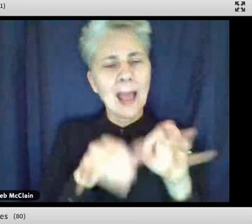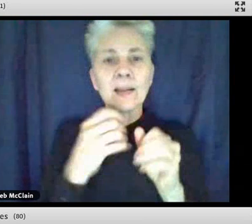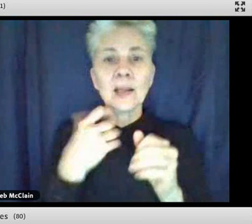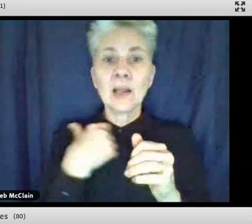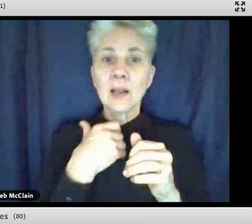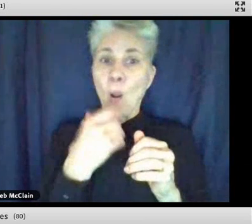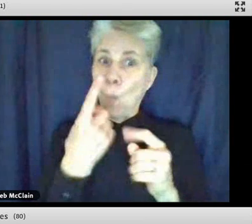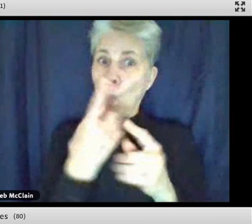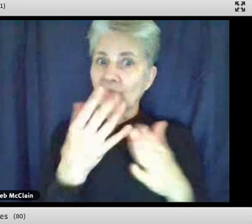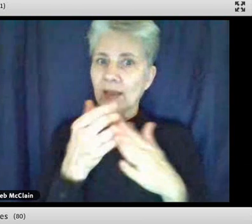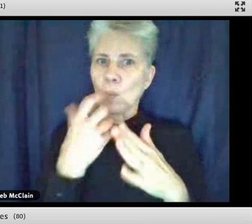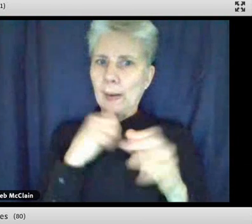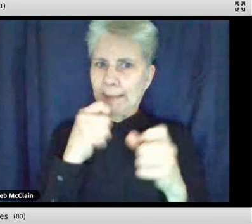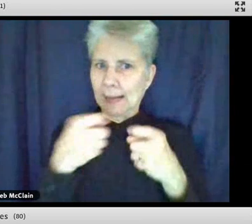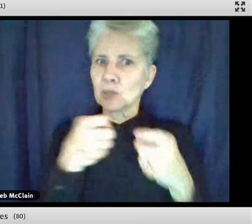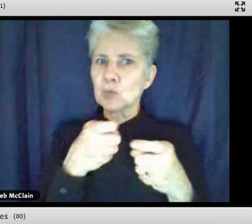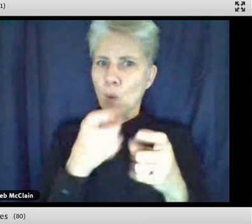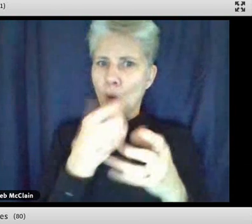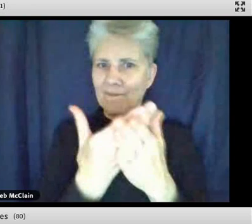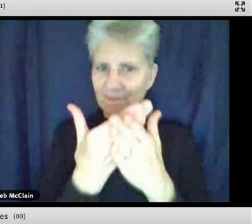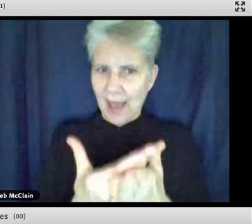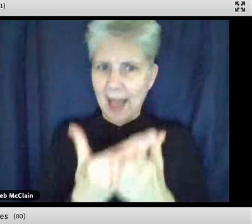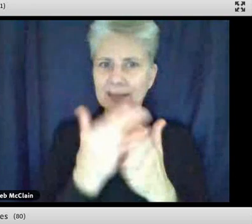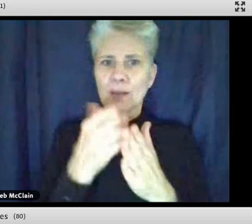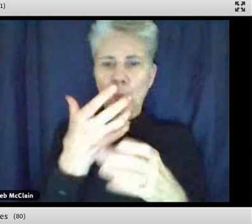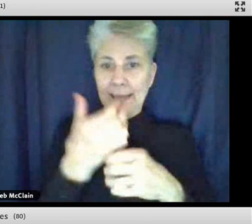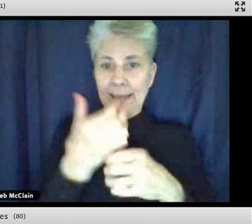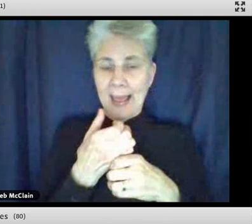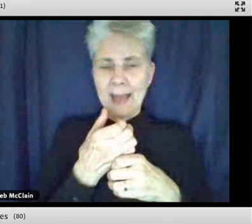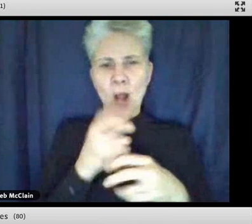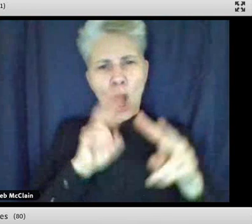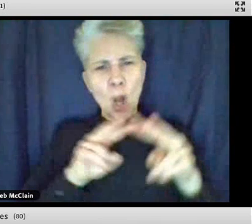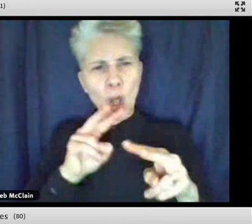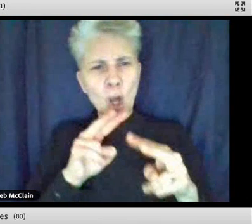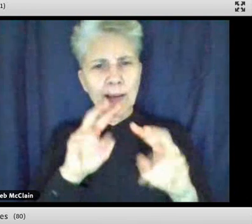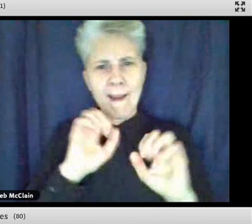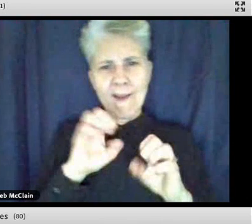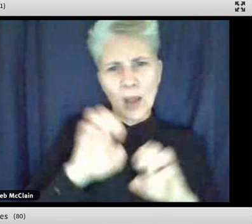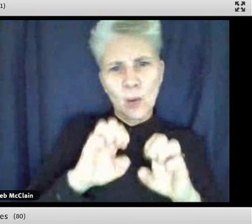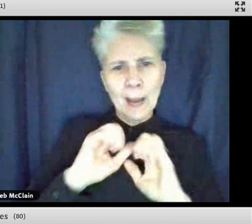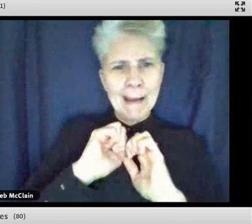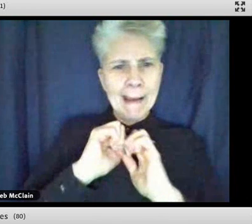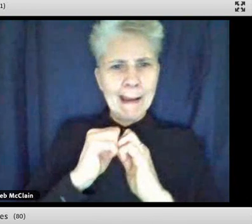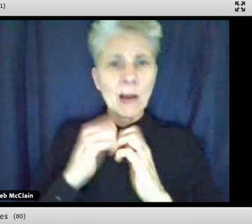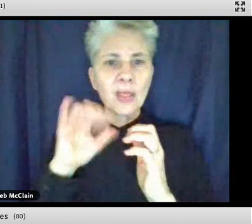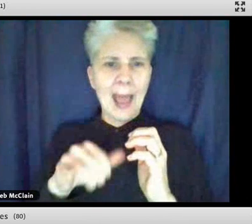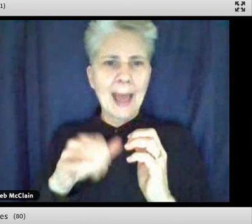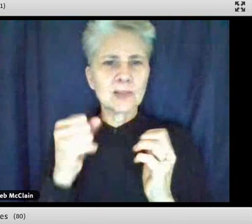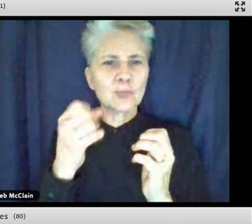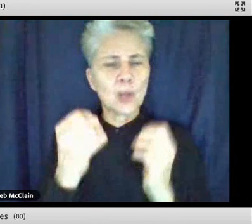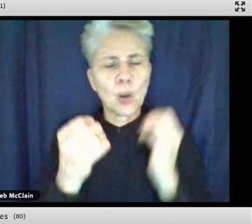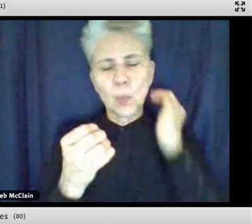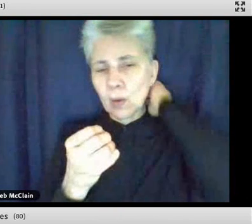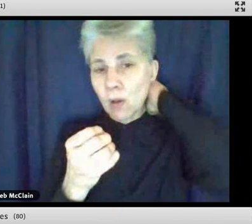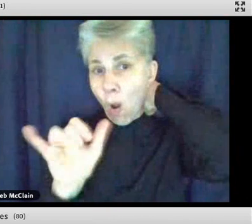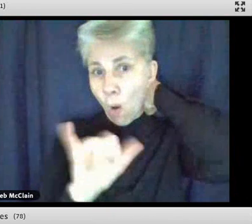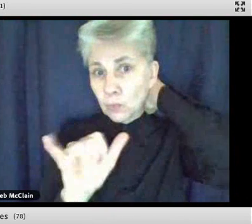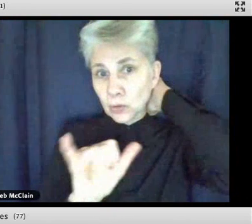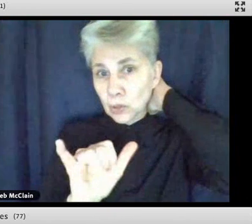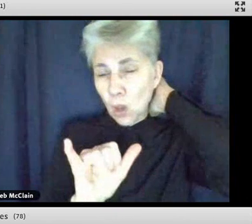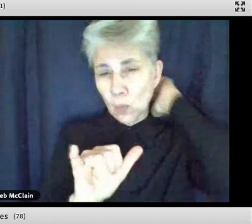That's one thing we can control is the facts that we get and what we look at and how we evaluate them. Um, you know, and also looking